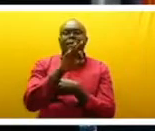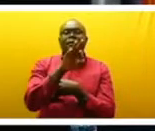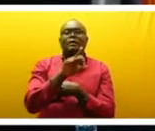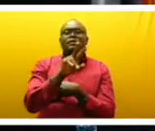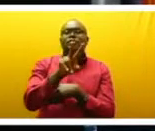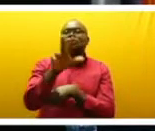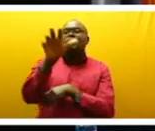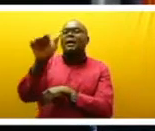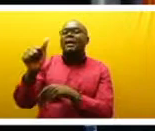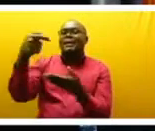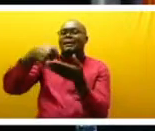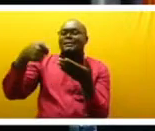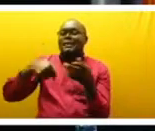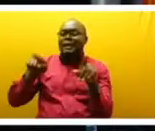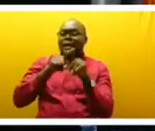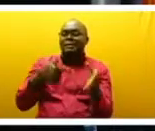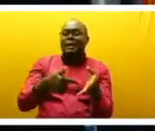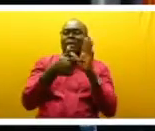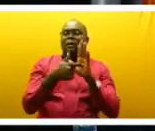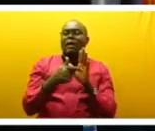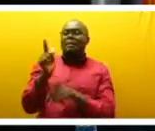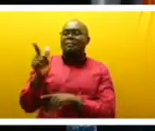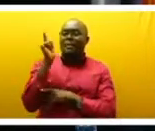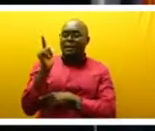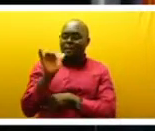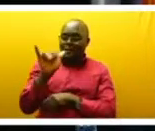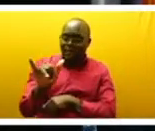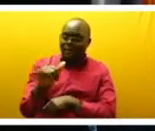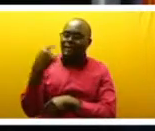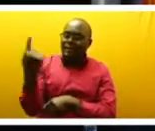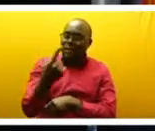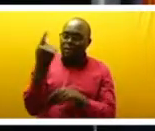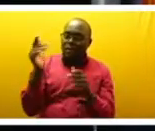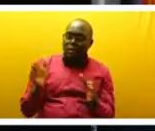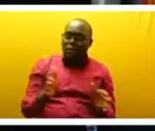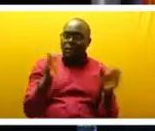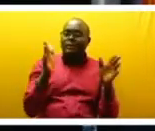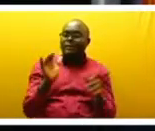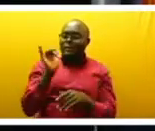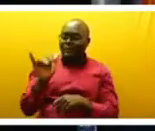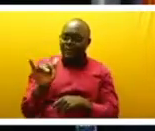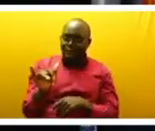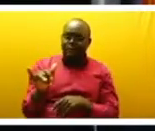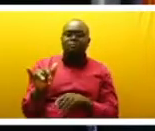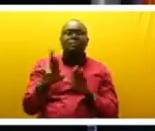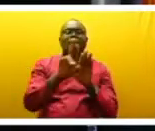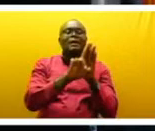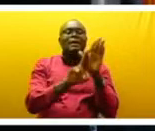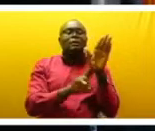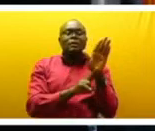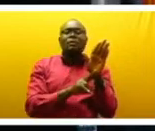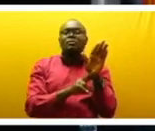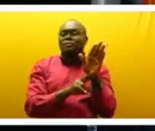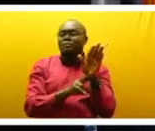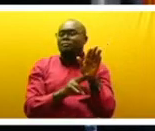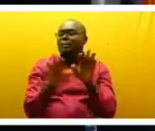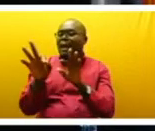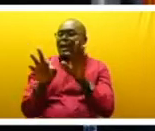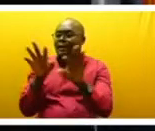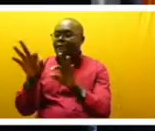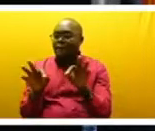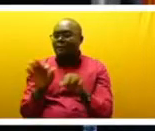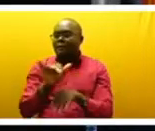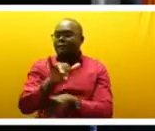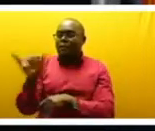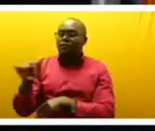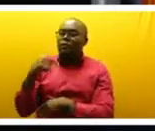were signed as required by law. And that is the only mechanism that the regulations identify for identifying those